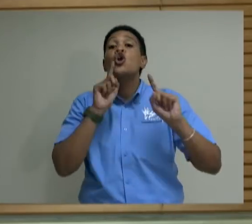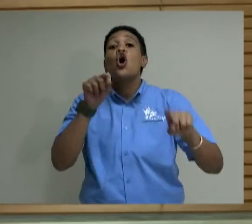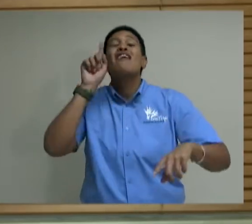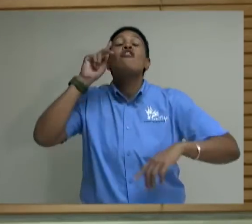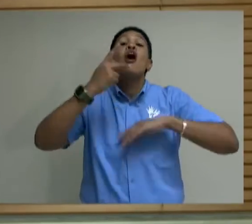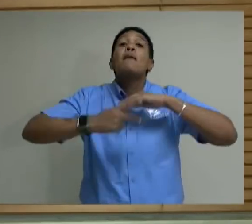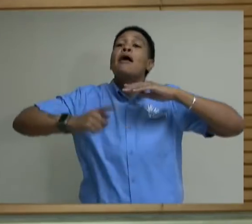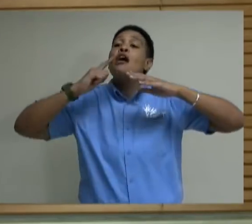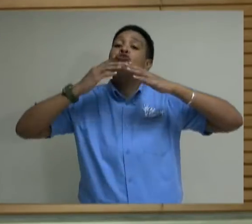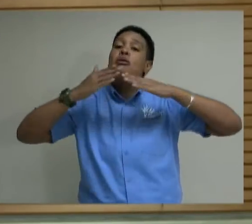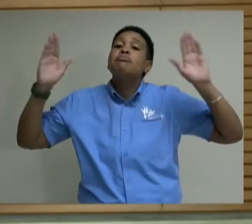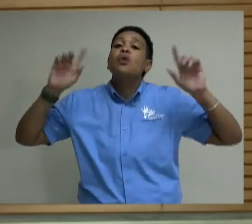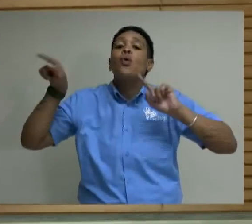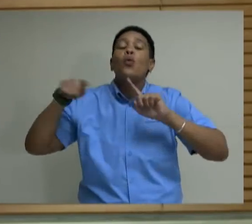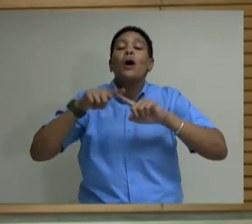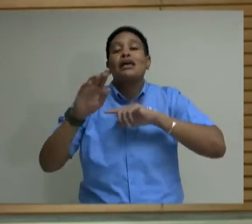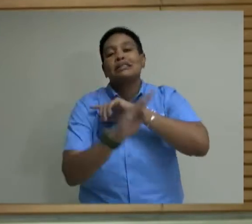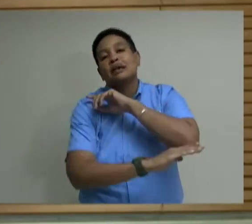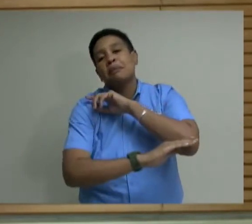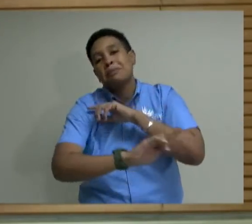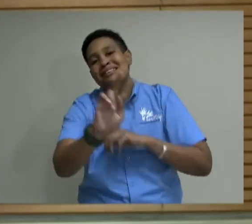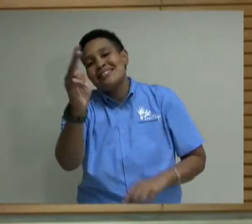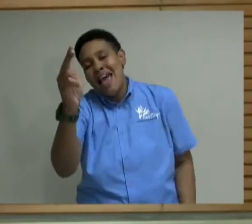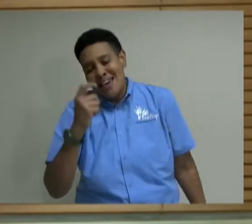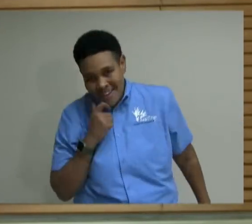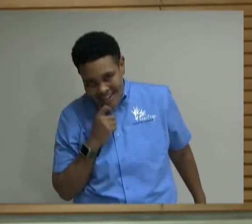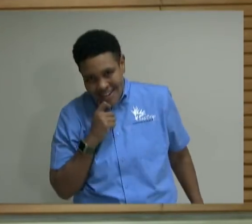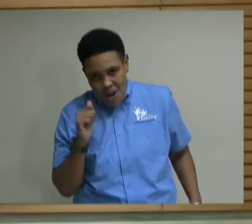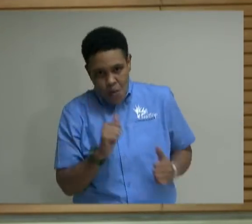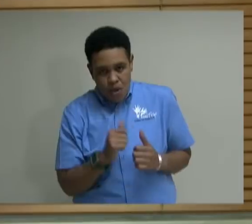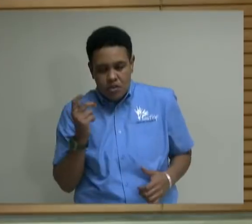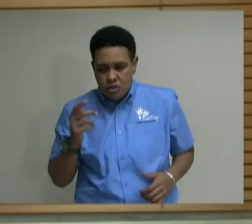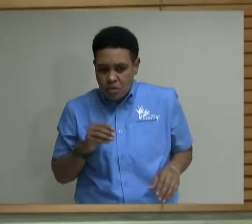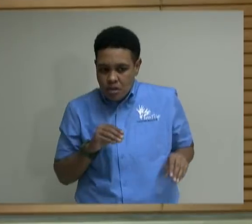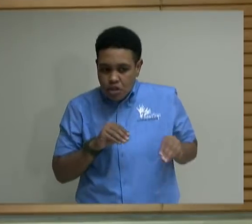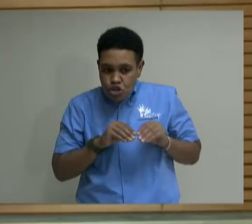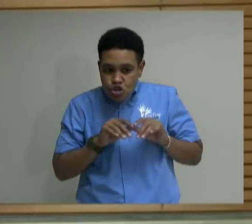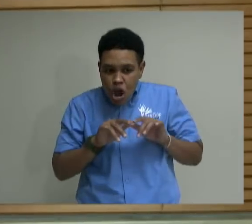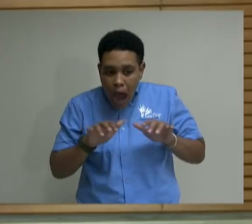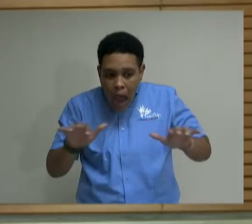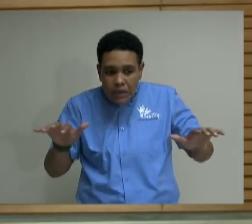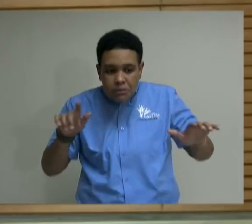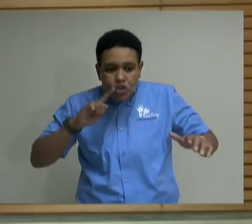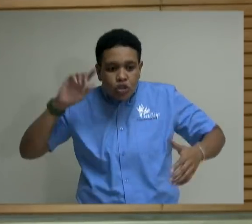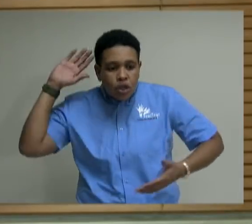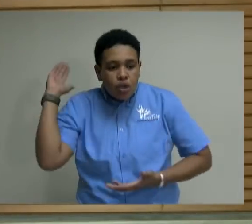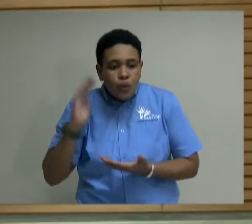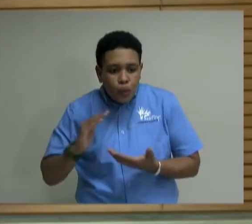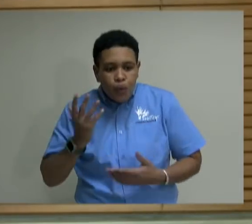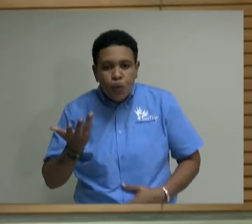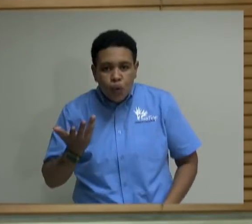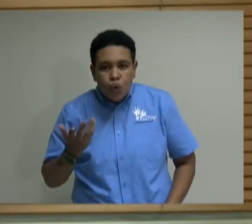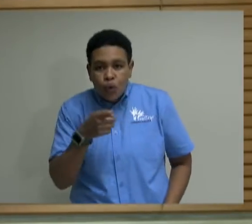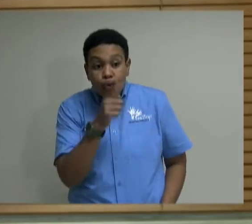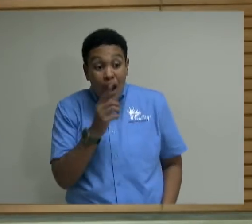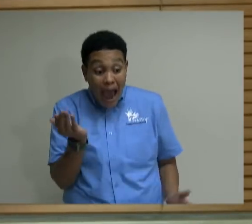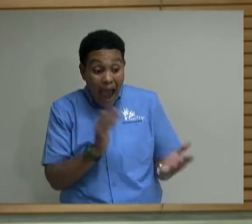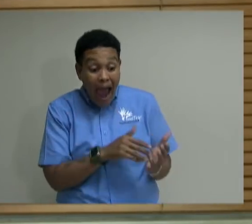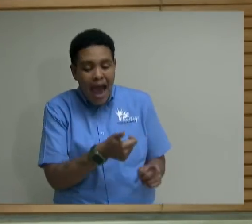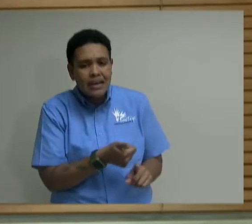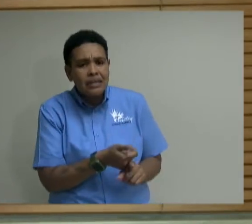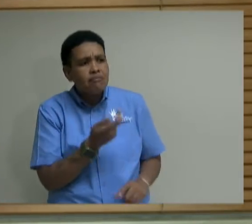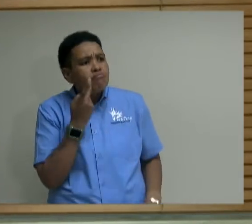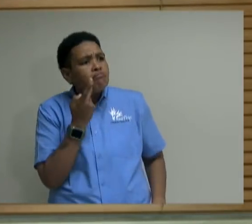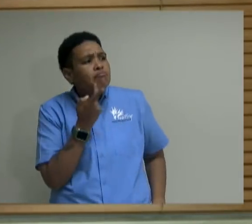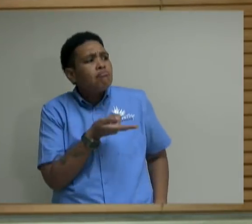were lifted on September 2, with transmission broken. And this again